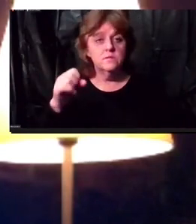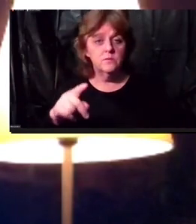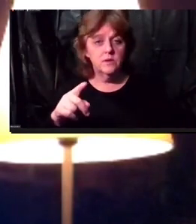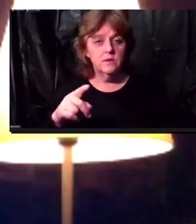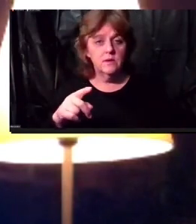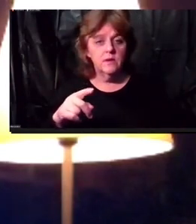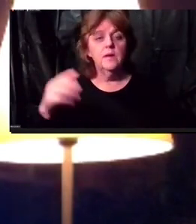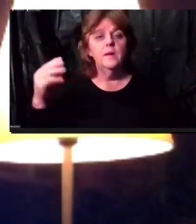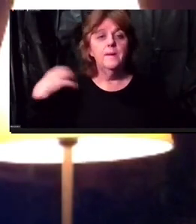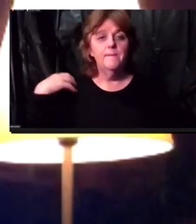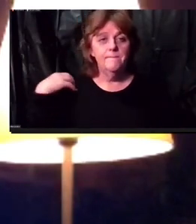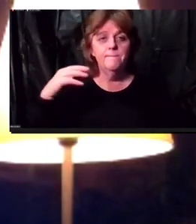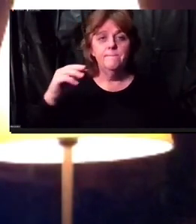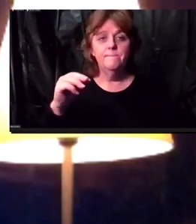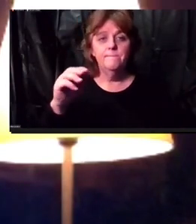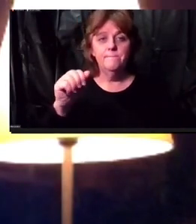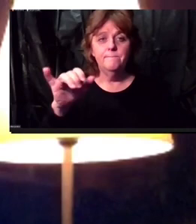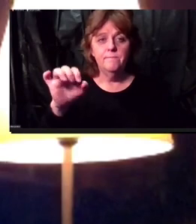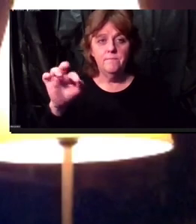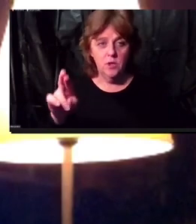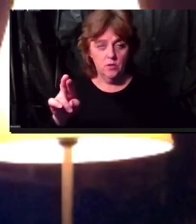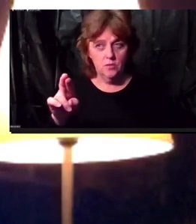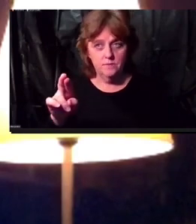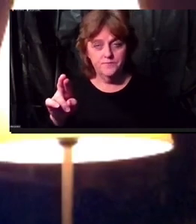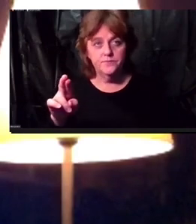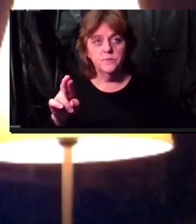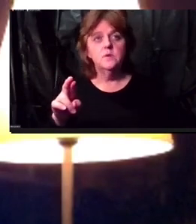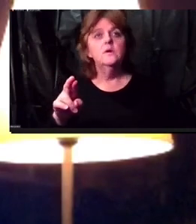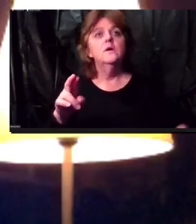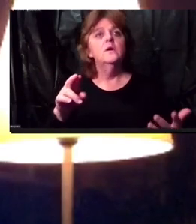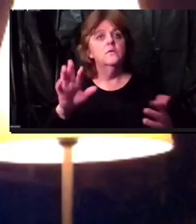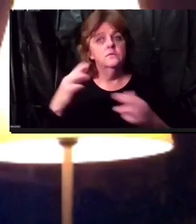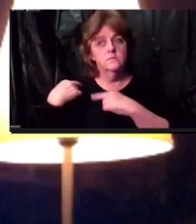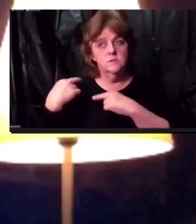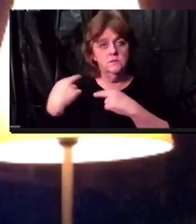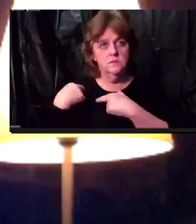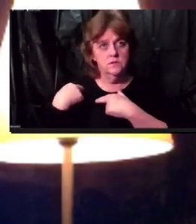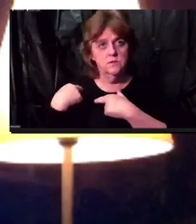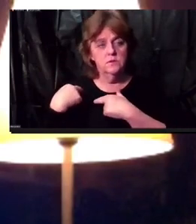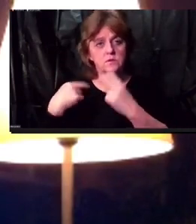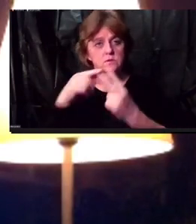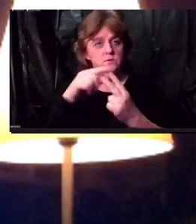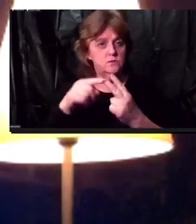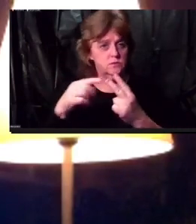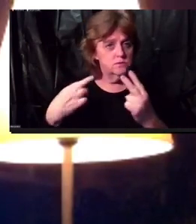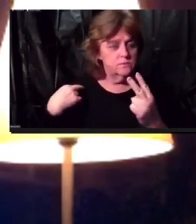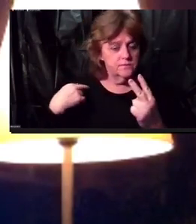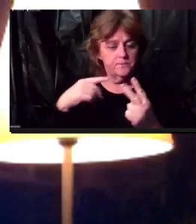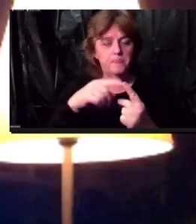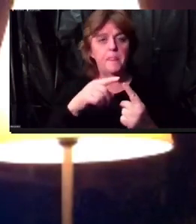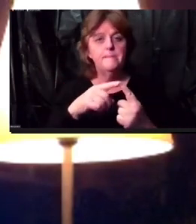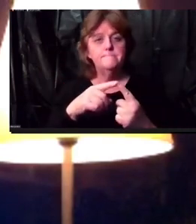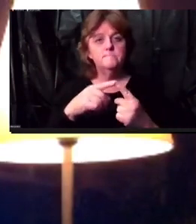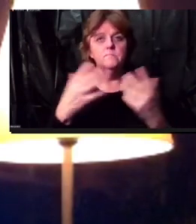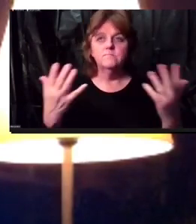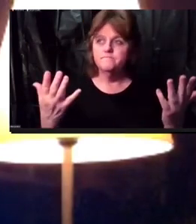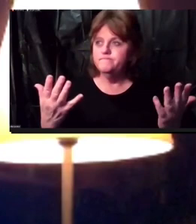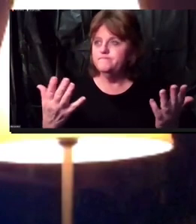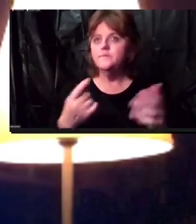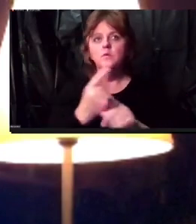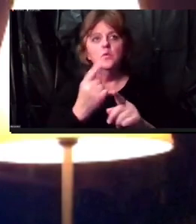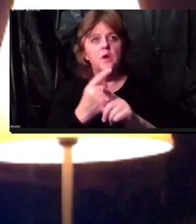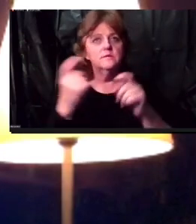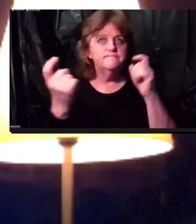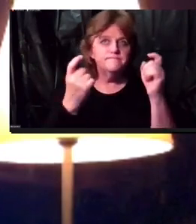is where the mayor comes in. So the mayor is charged with doing primarily two things, the ceremonial